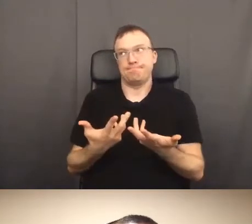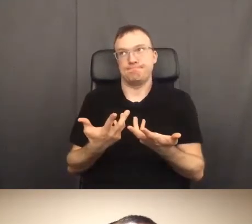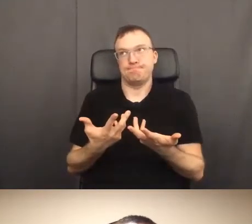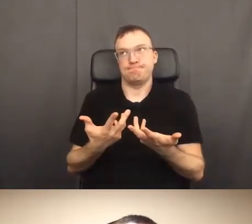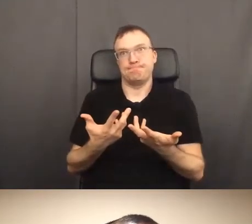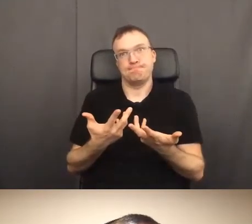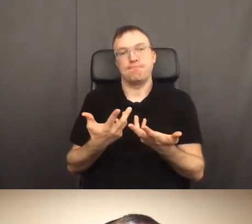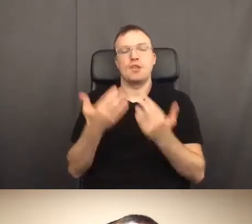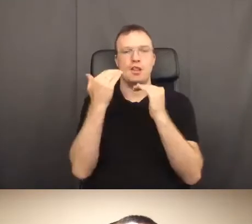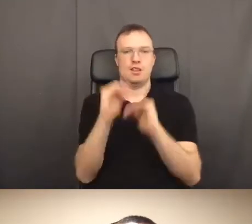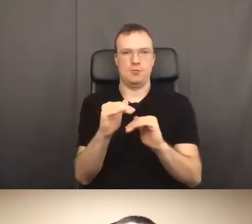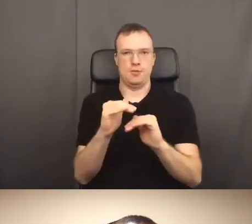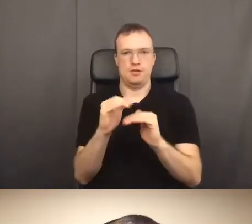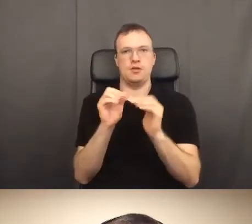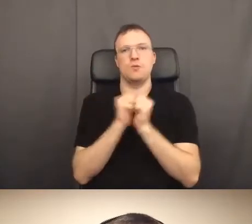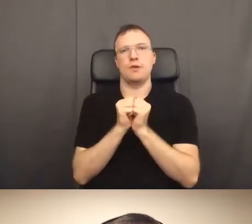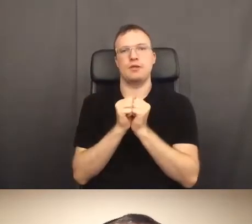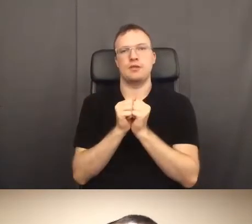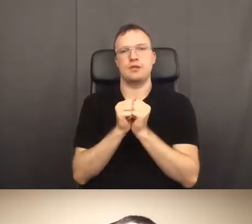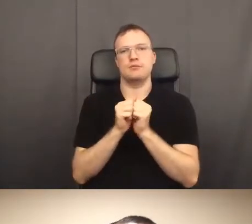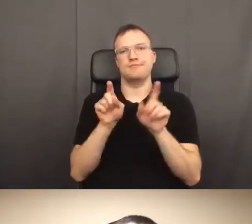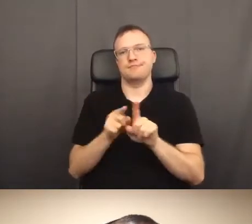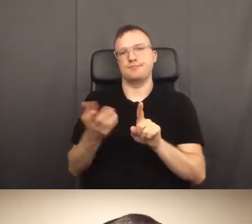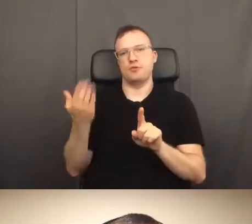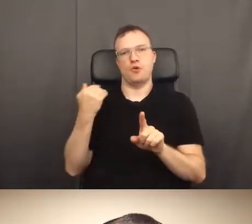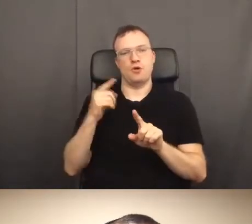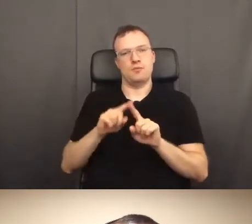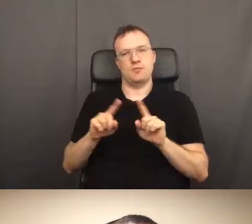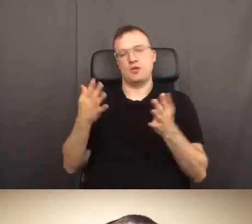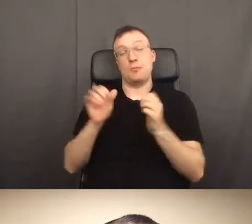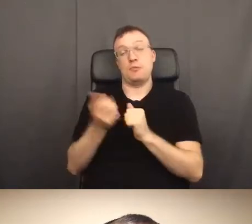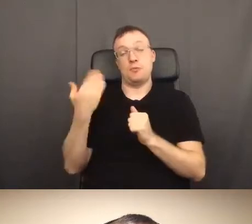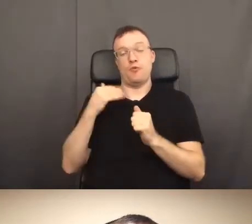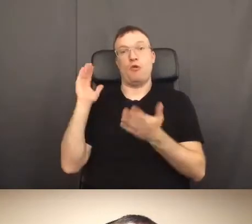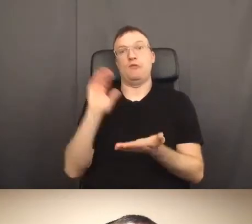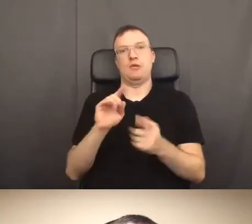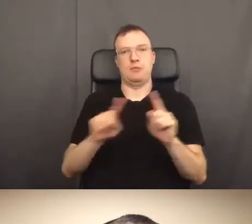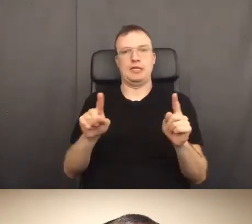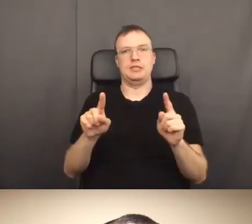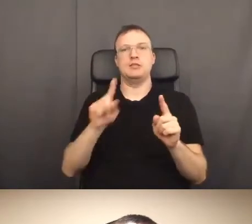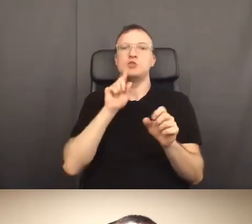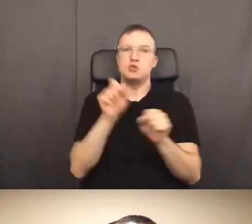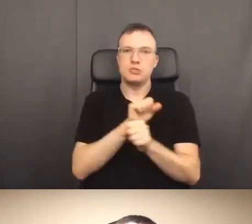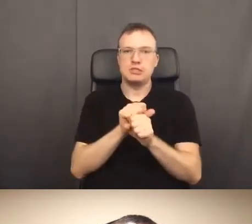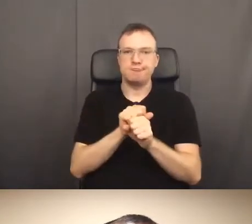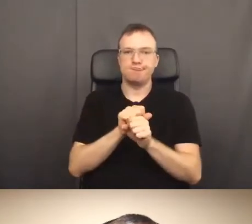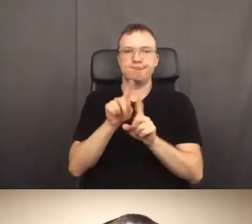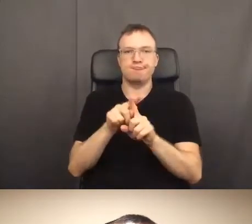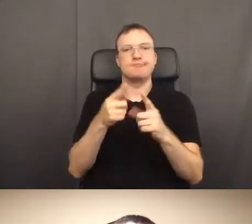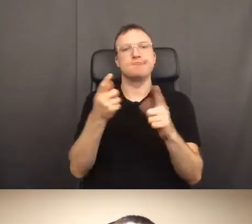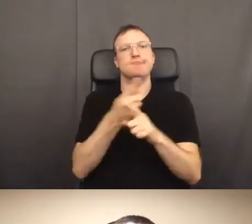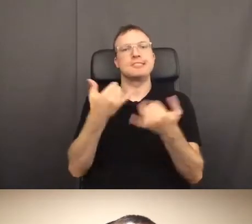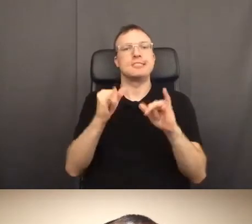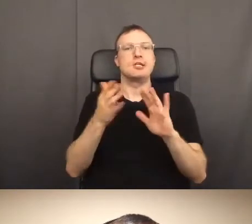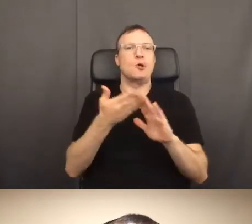been limited to what it once was, but practically it still continues to operate very